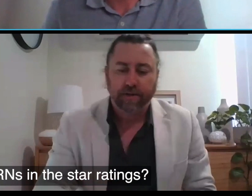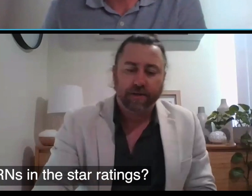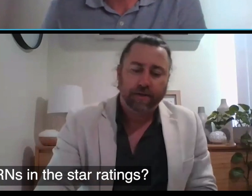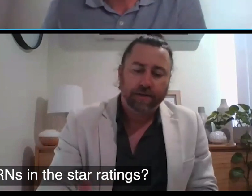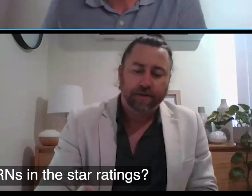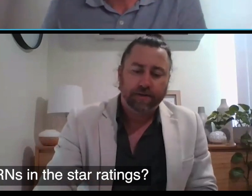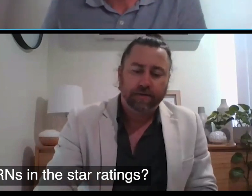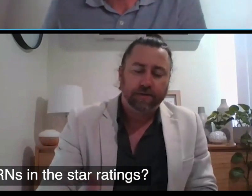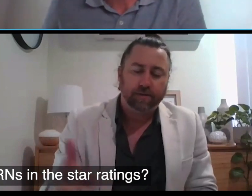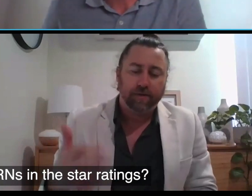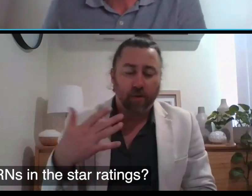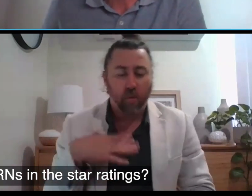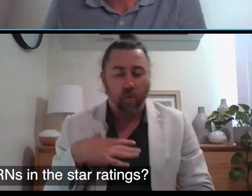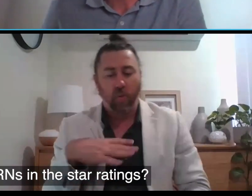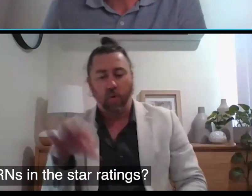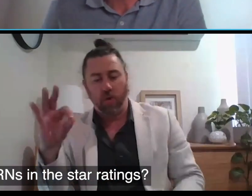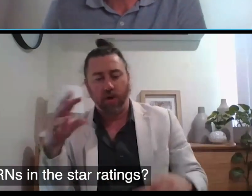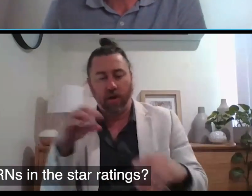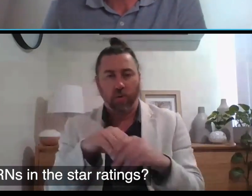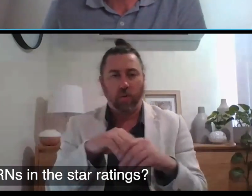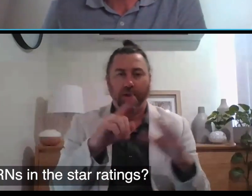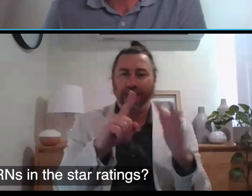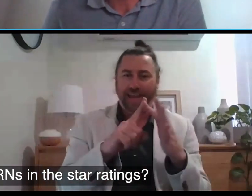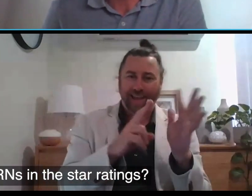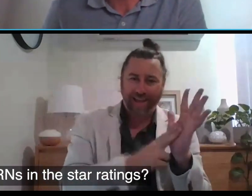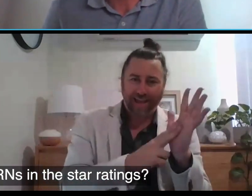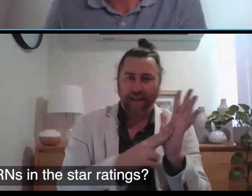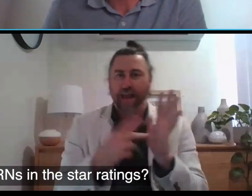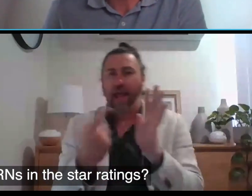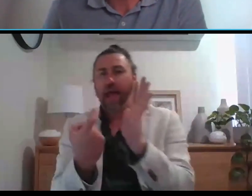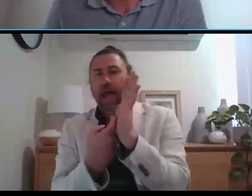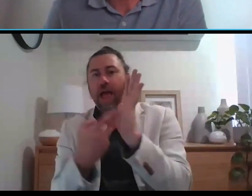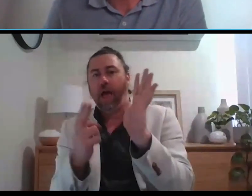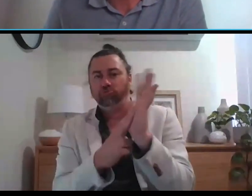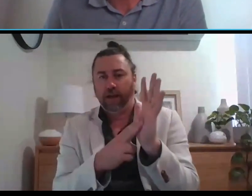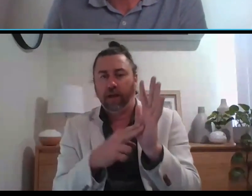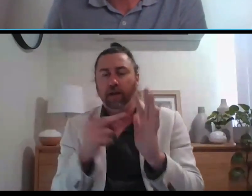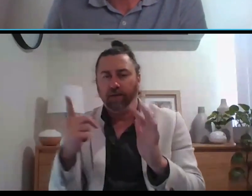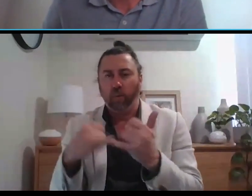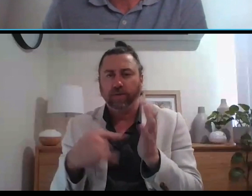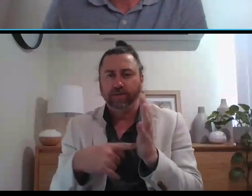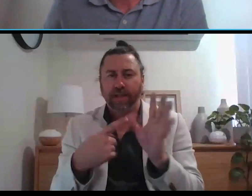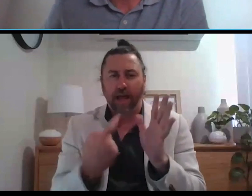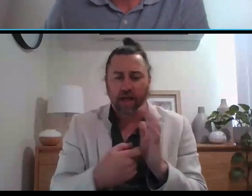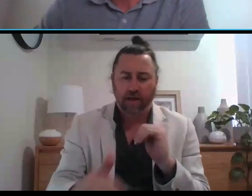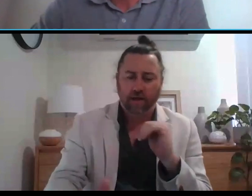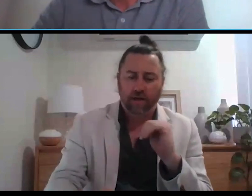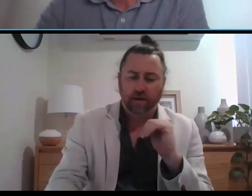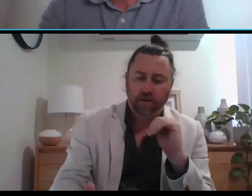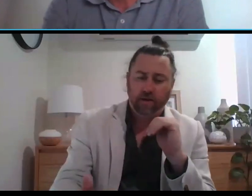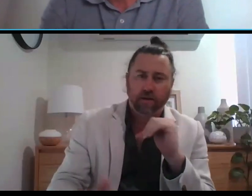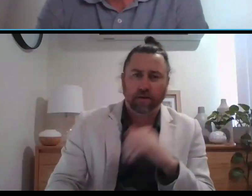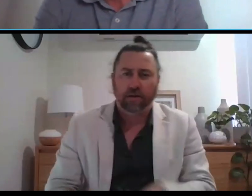we count ENs with RNs in the star ratings?